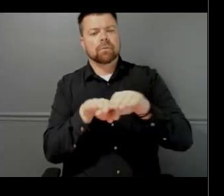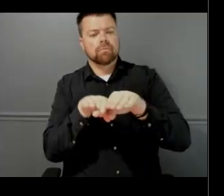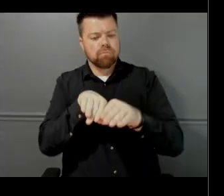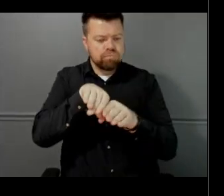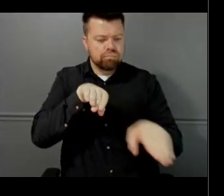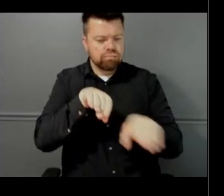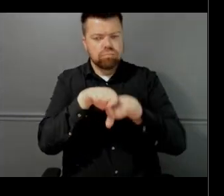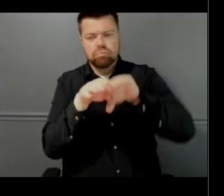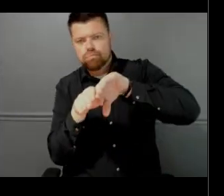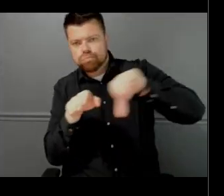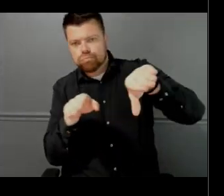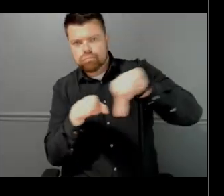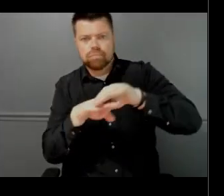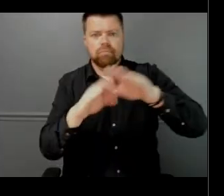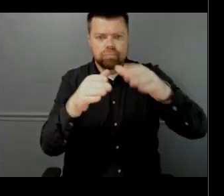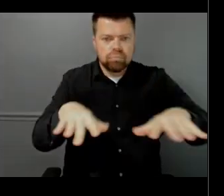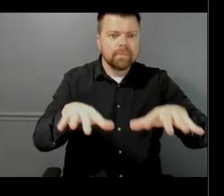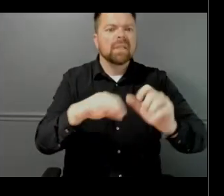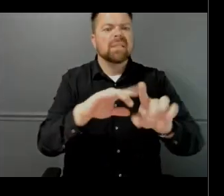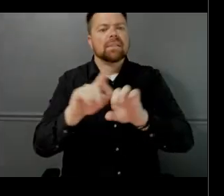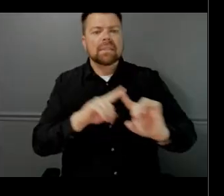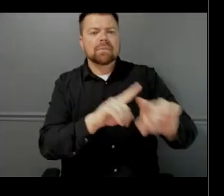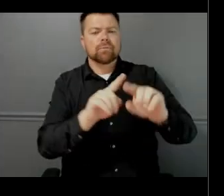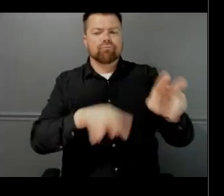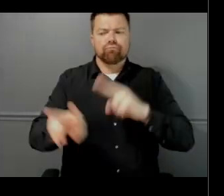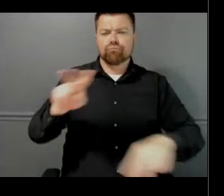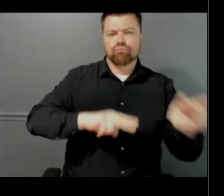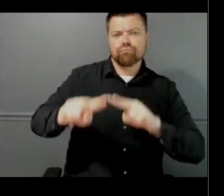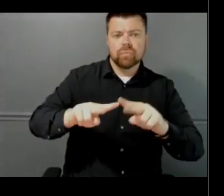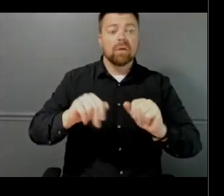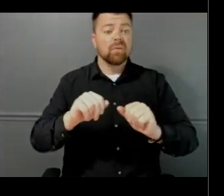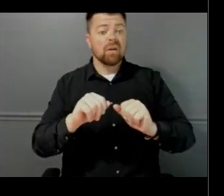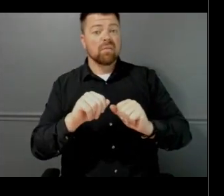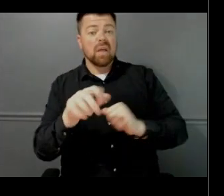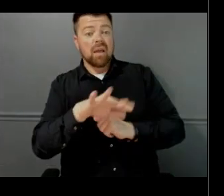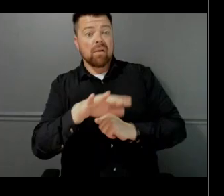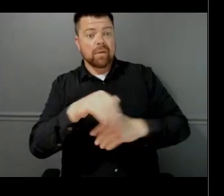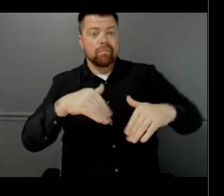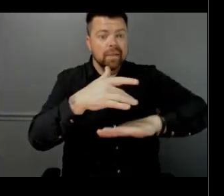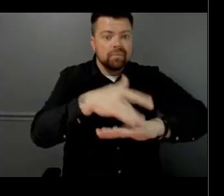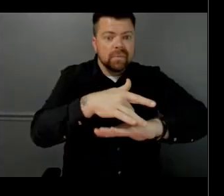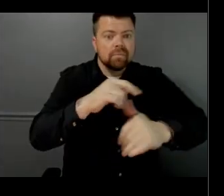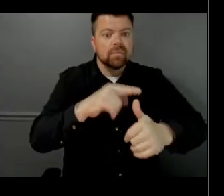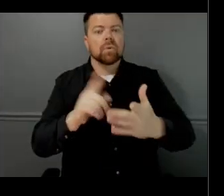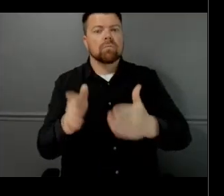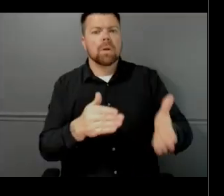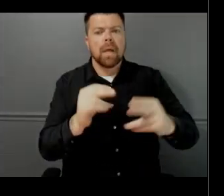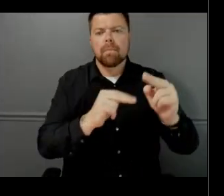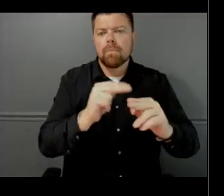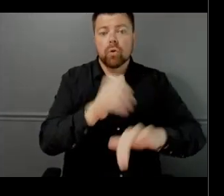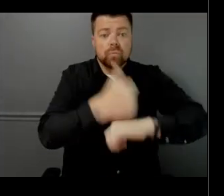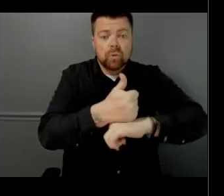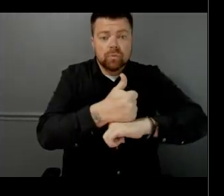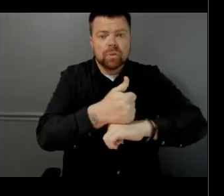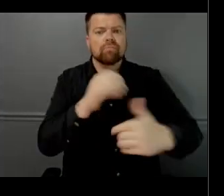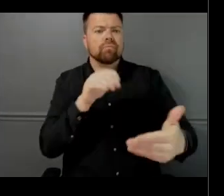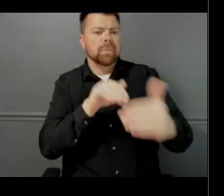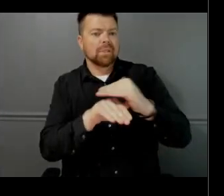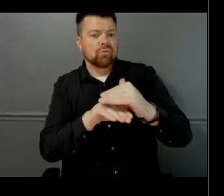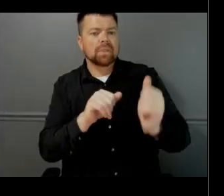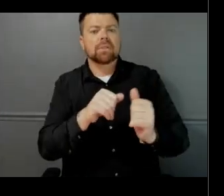site, planned building entrances, and pedestrian arrival points. And the correct answer for this was the second